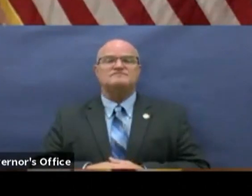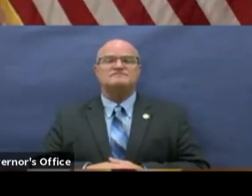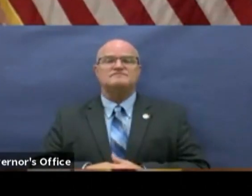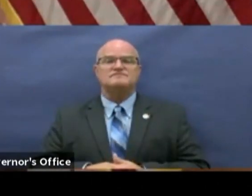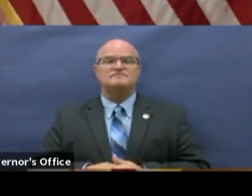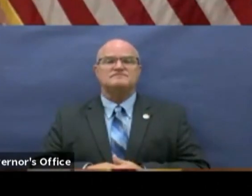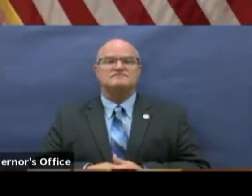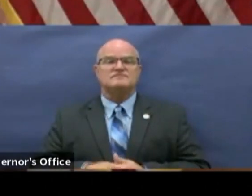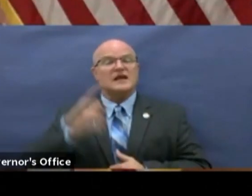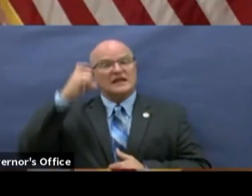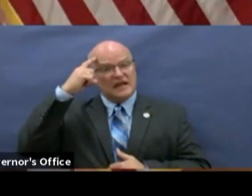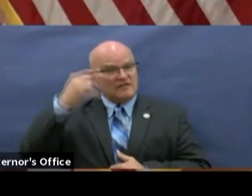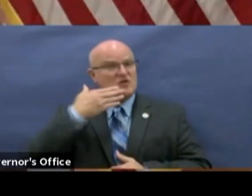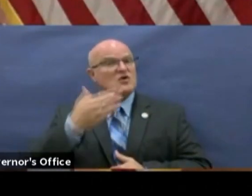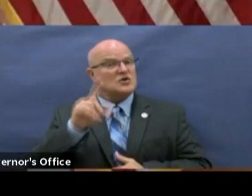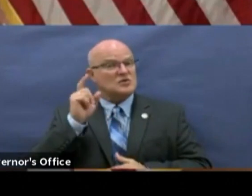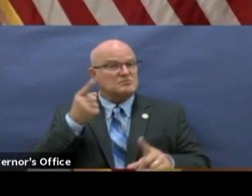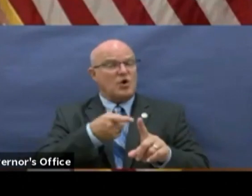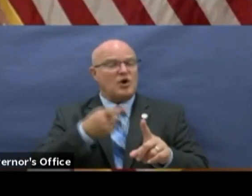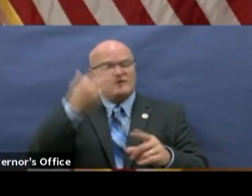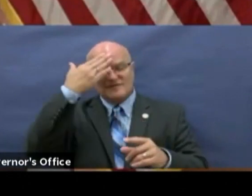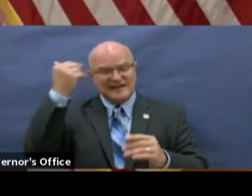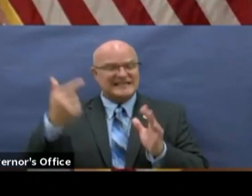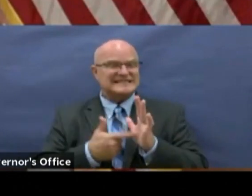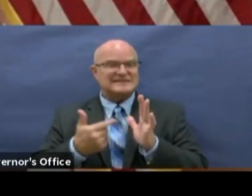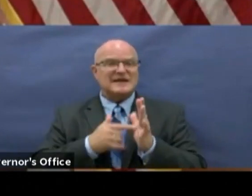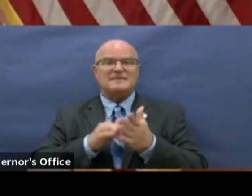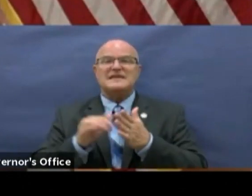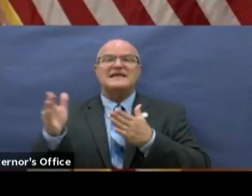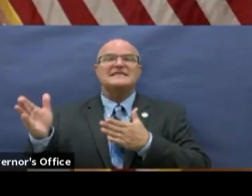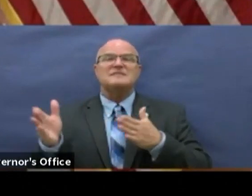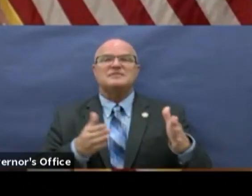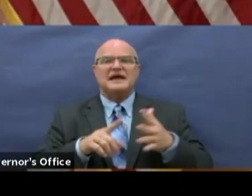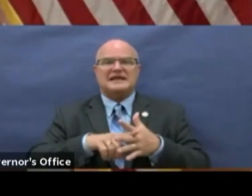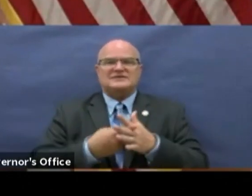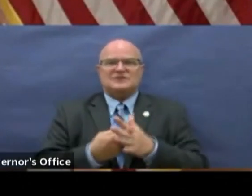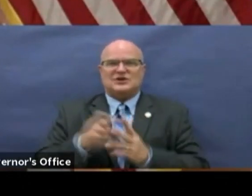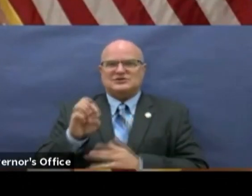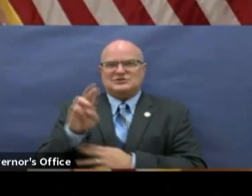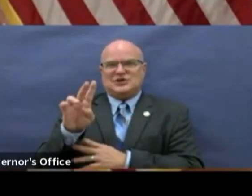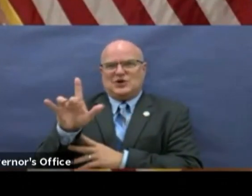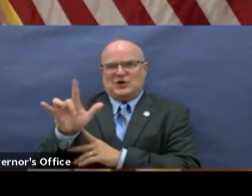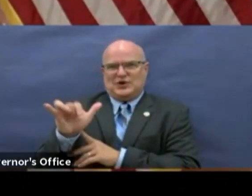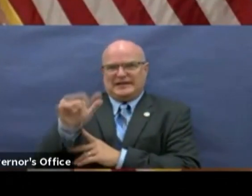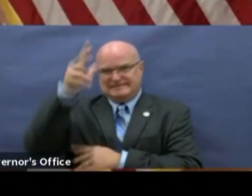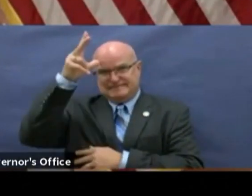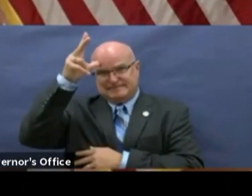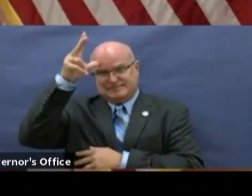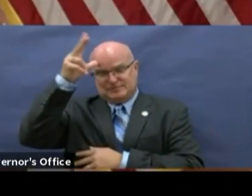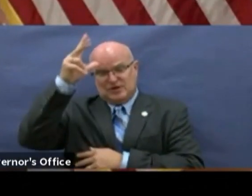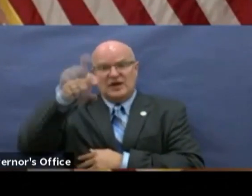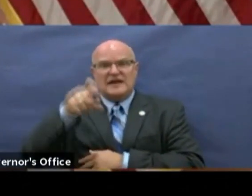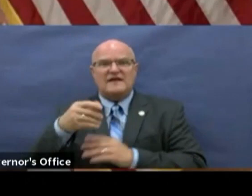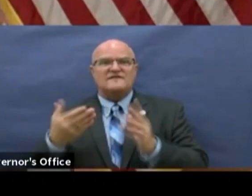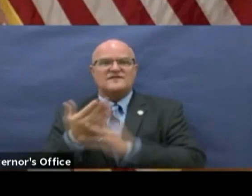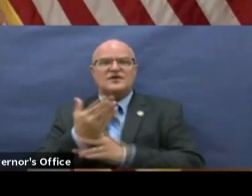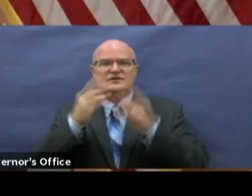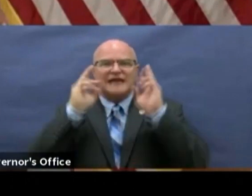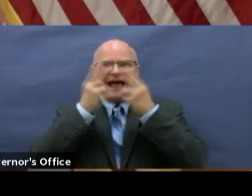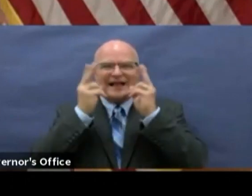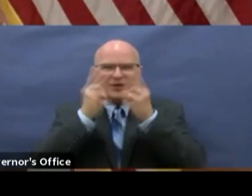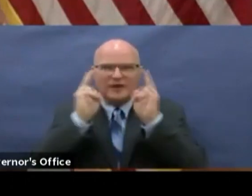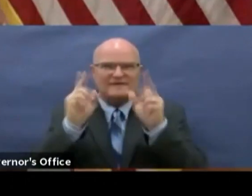point that we forget sometimes that the planning starts early. We need to get through Halloween